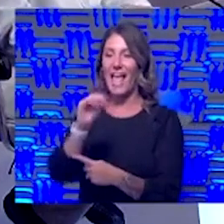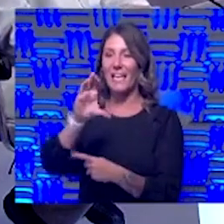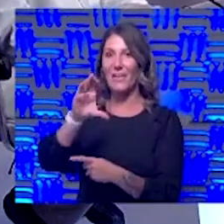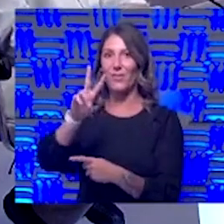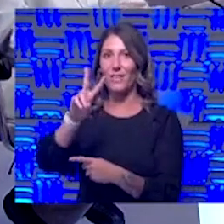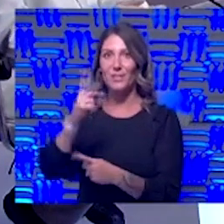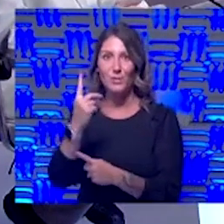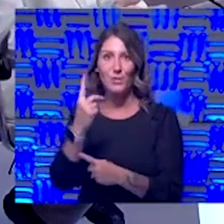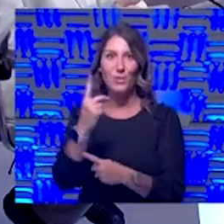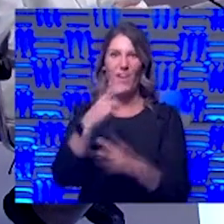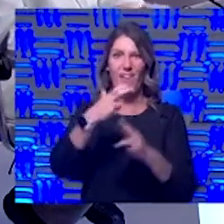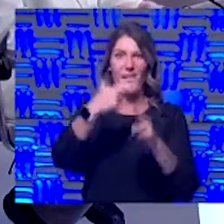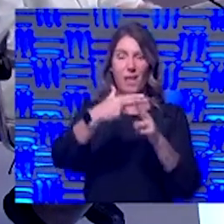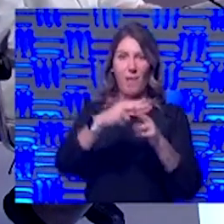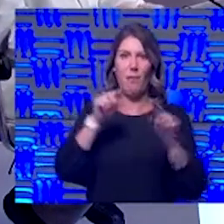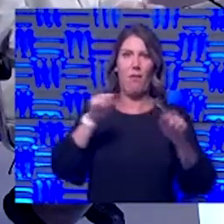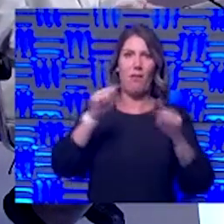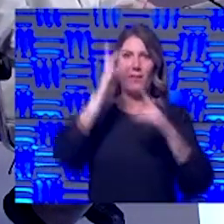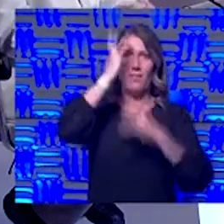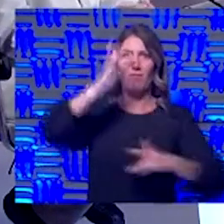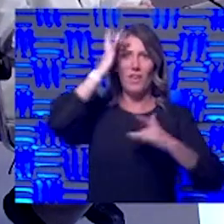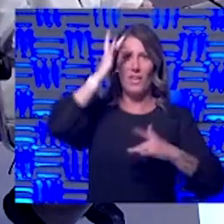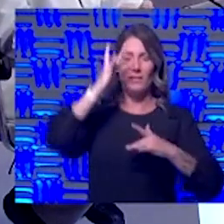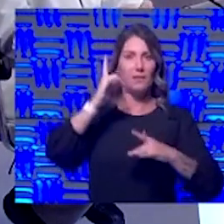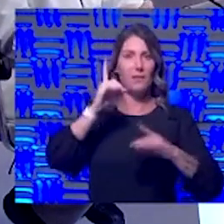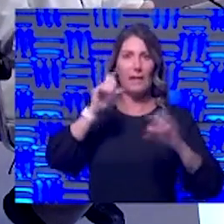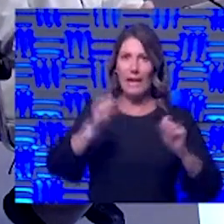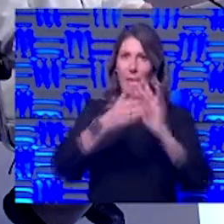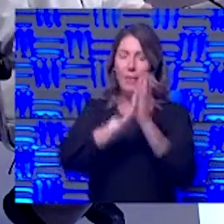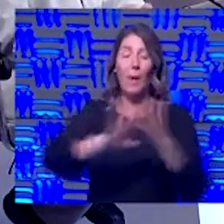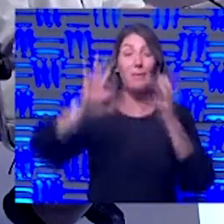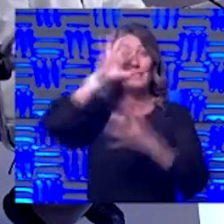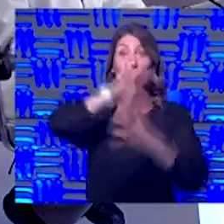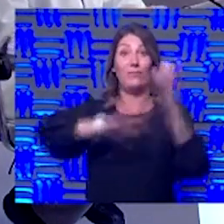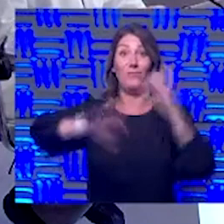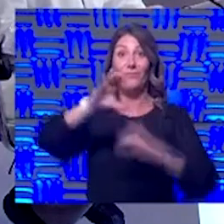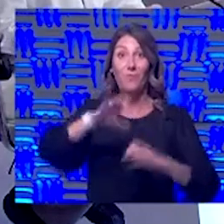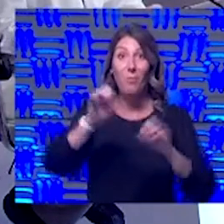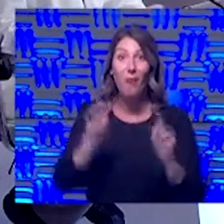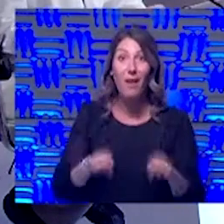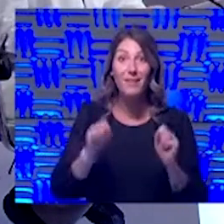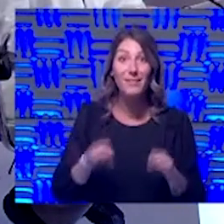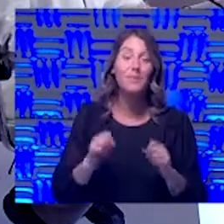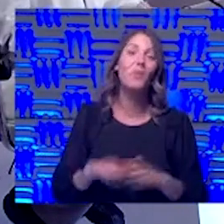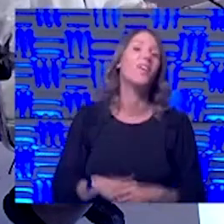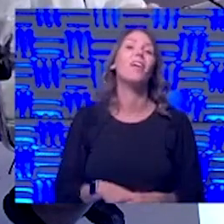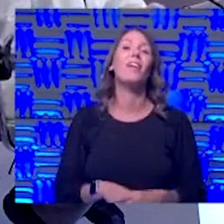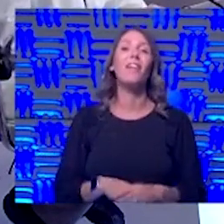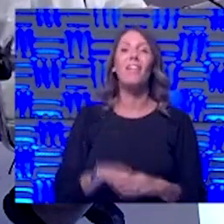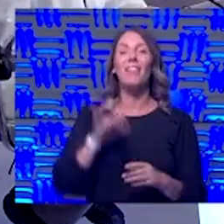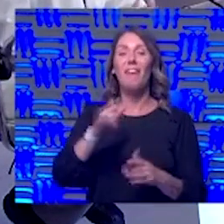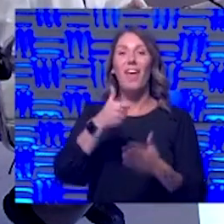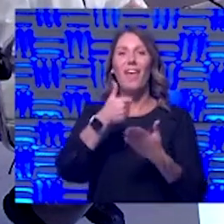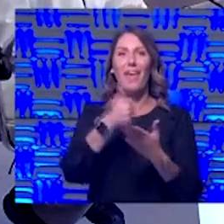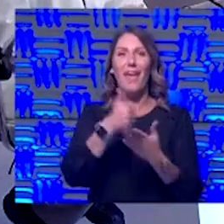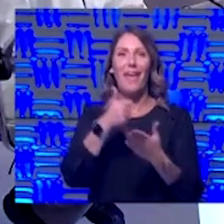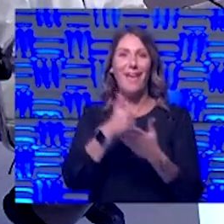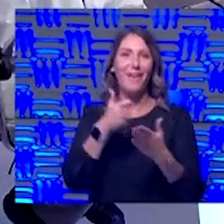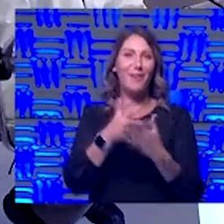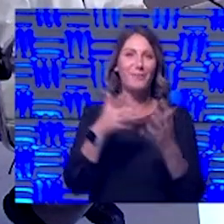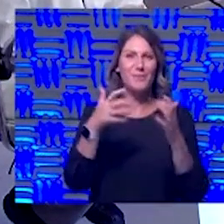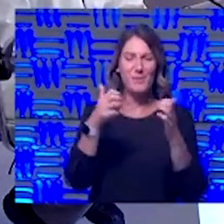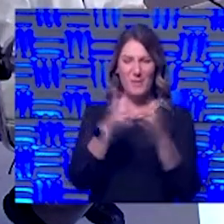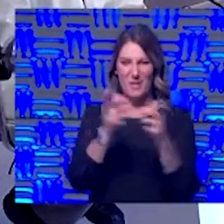about naming these viruses is we can make it as confusing as possible. Yes. And that helps enlighten